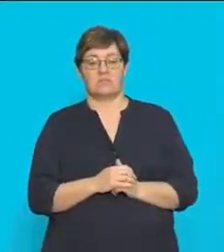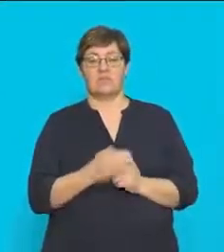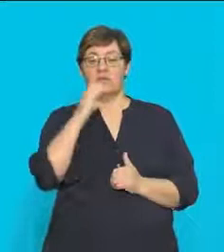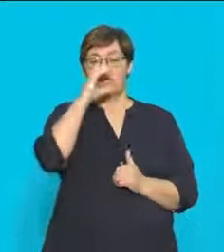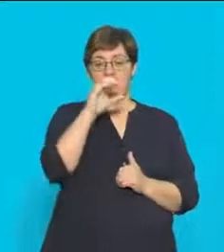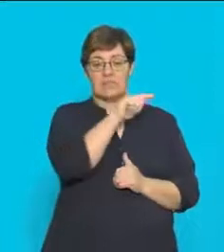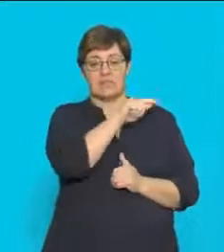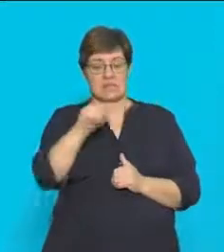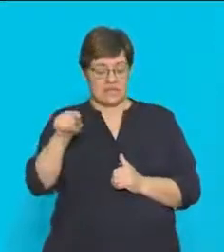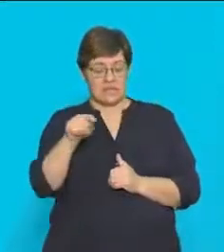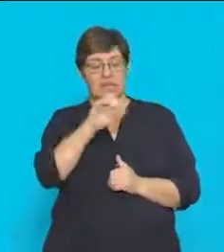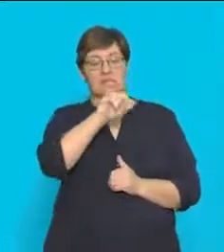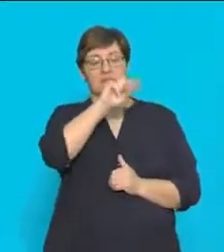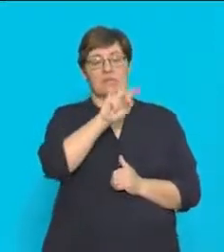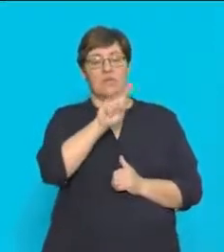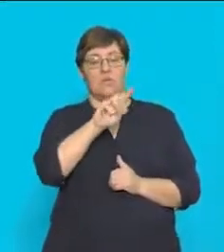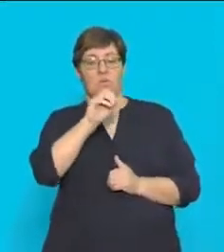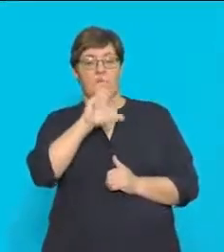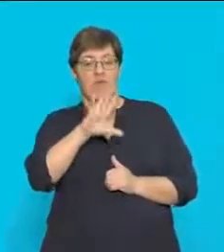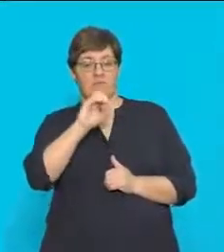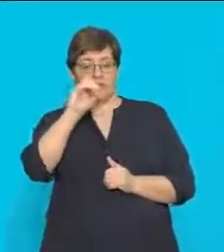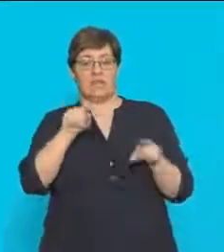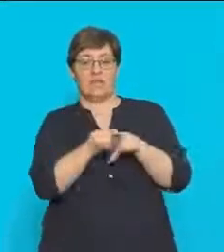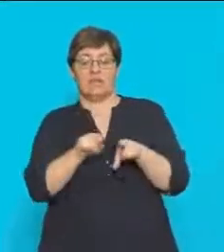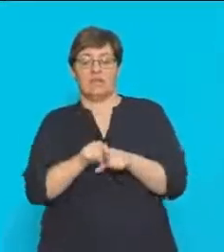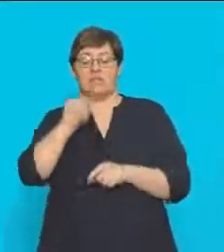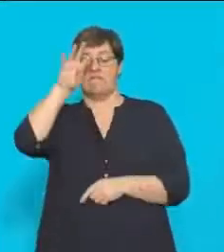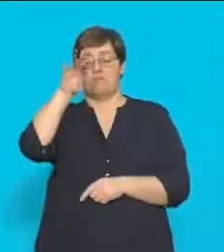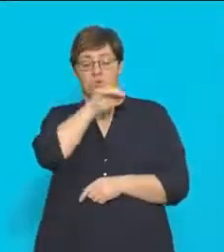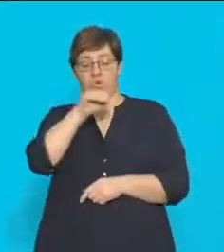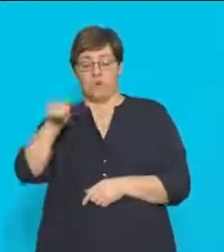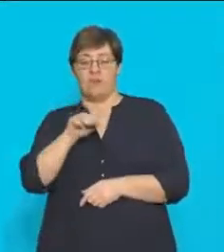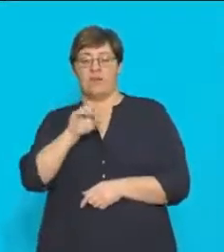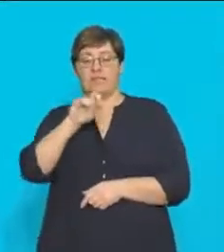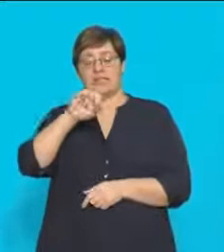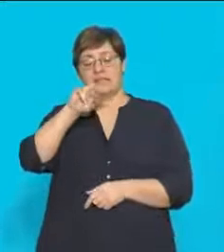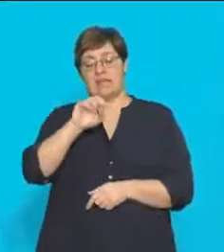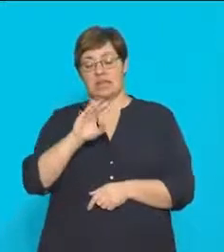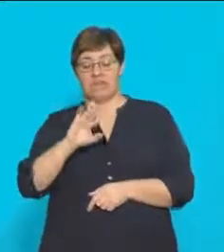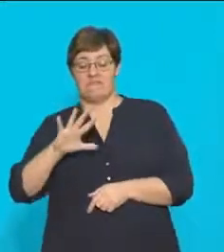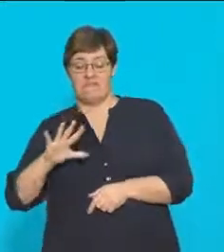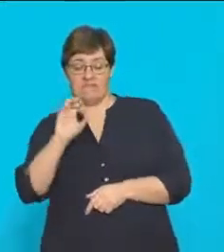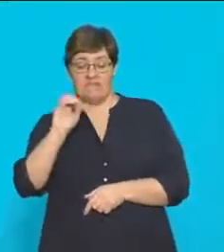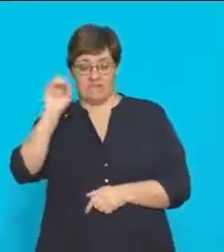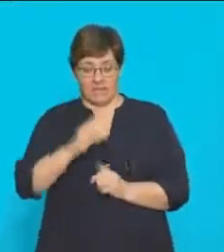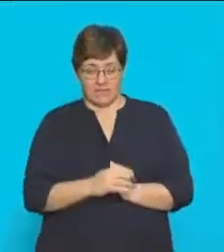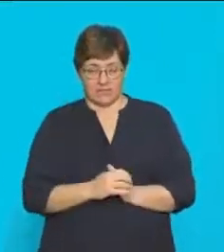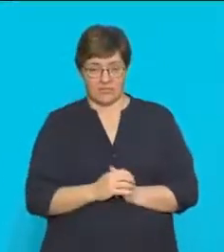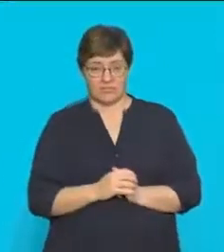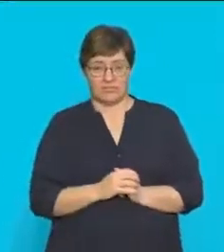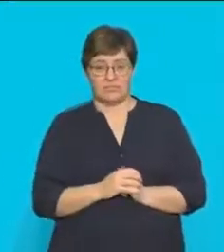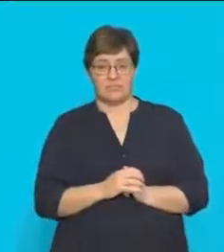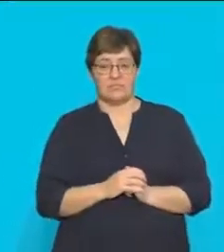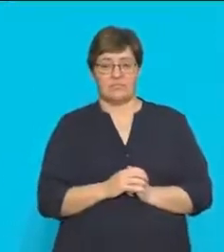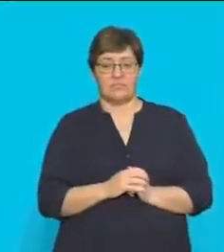So, angle C is 105, it goes in there. Side B has a length of 14 units, and we put that